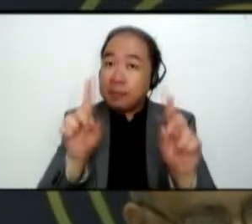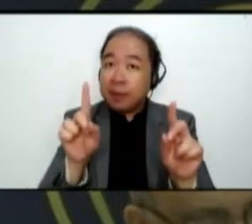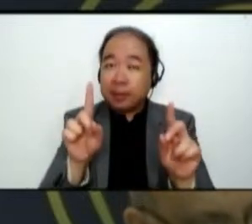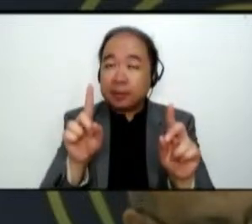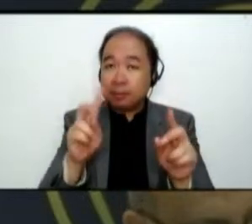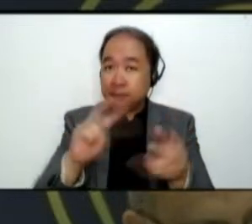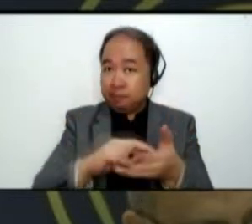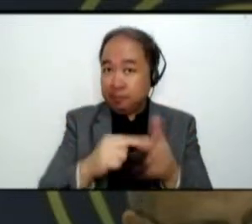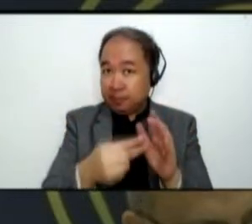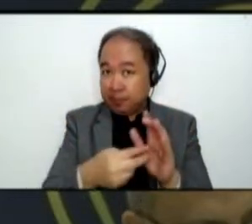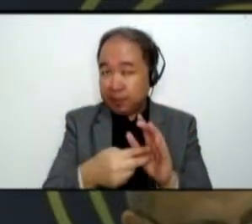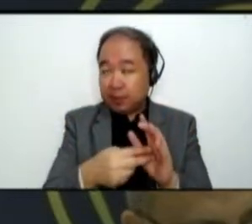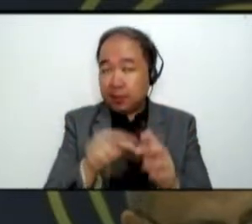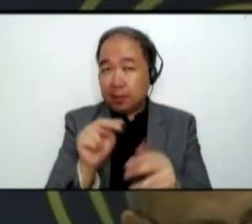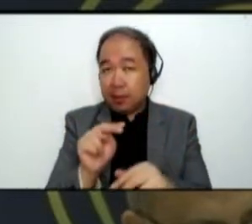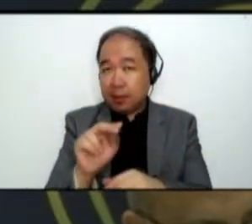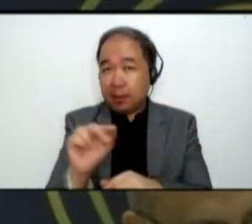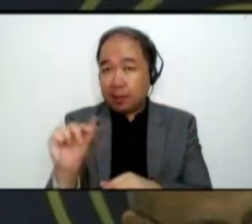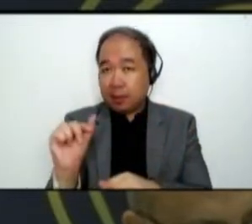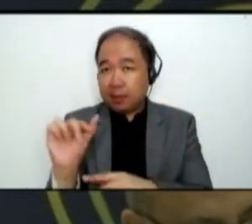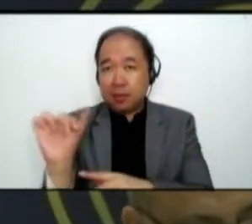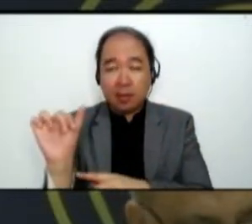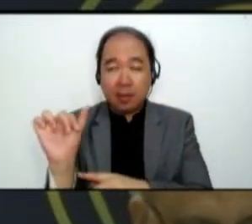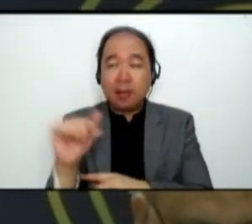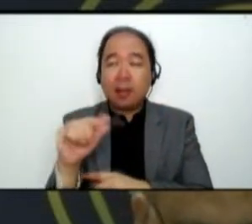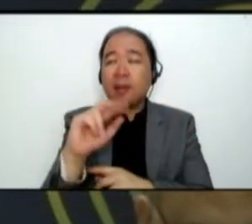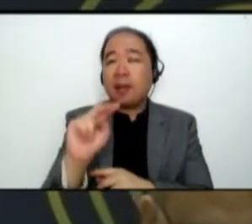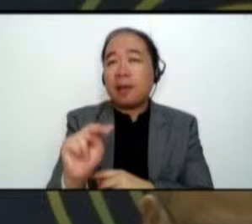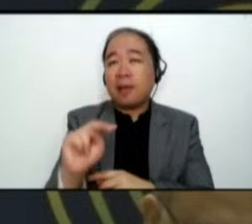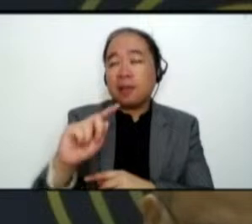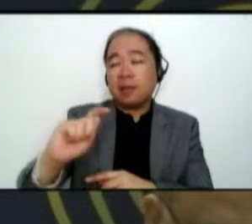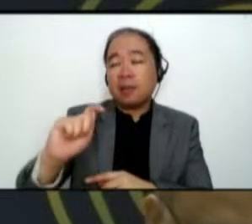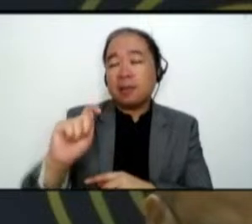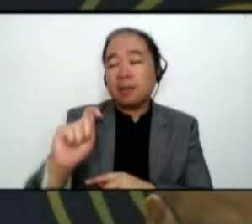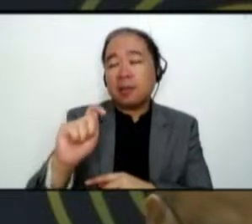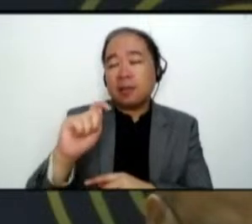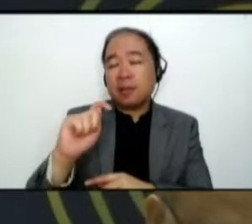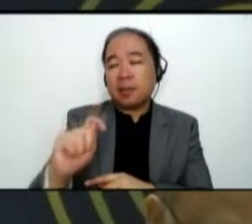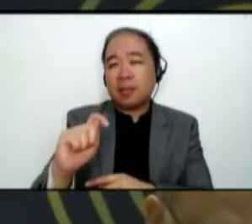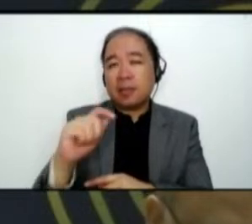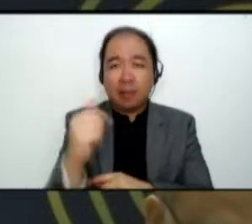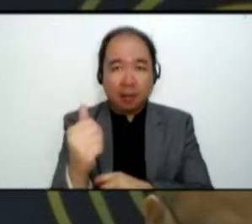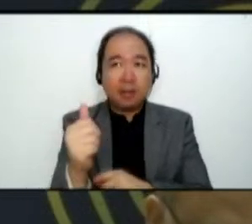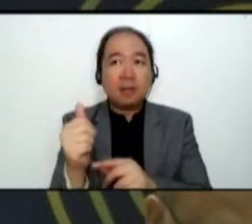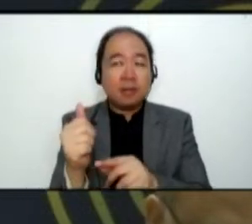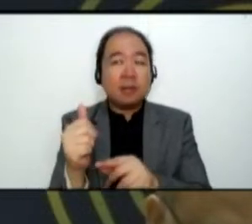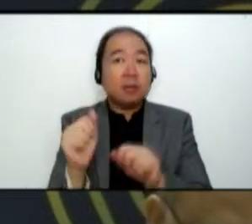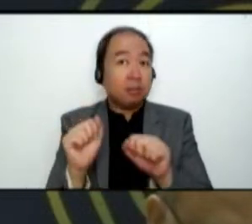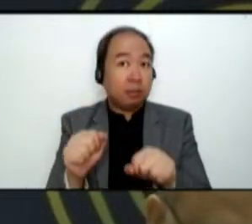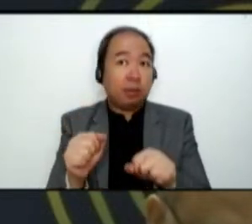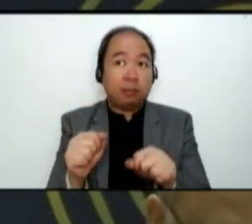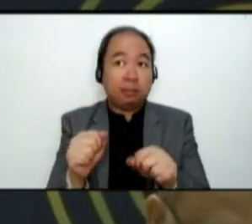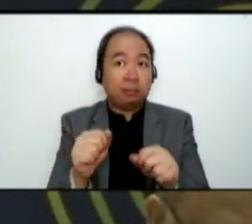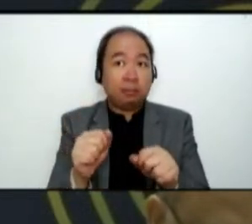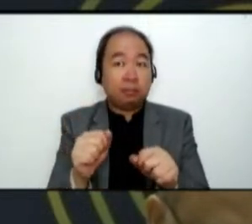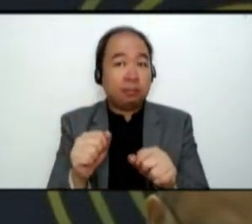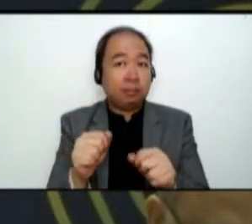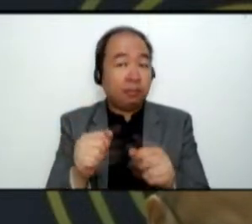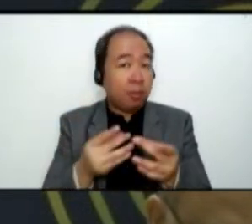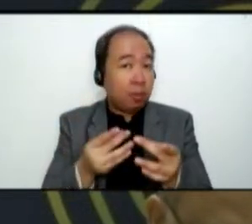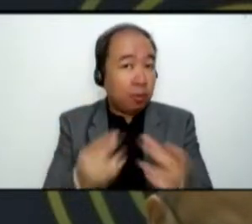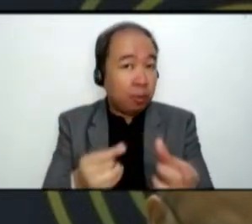would be, utilized in the most efficient way. It's actually the network